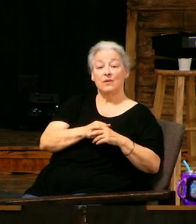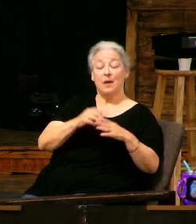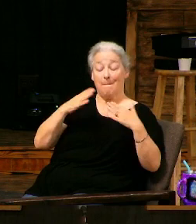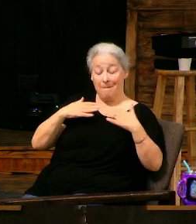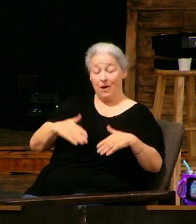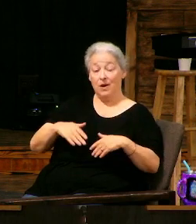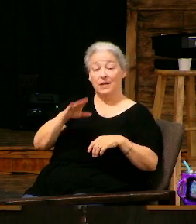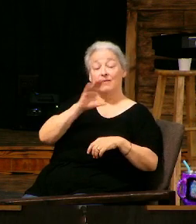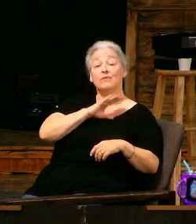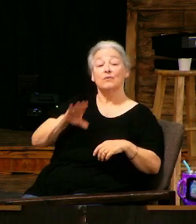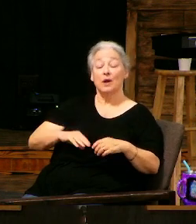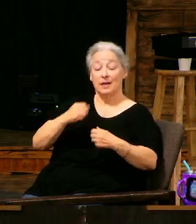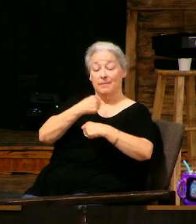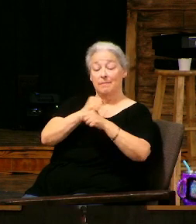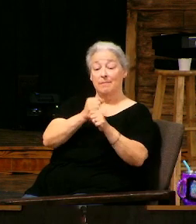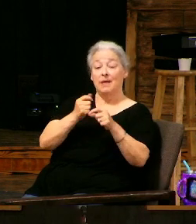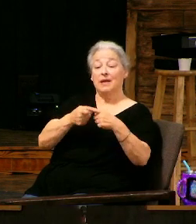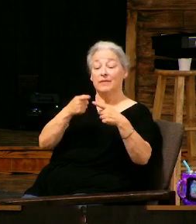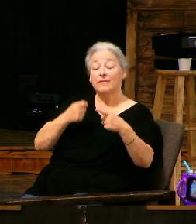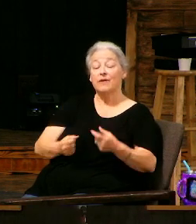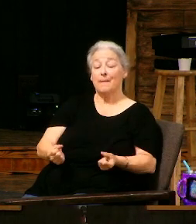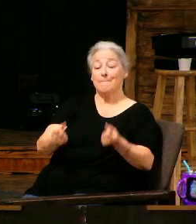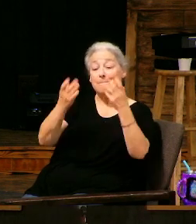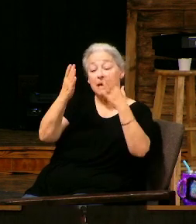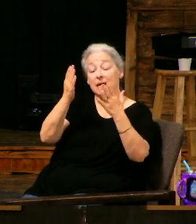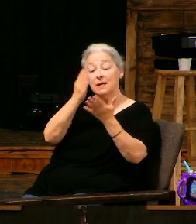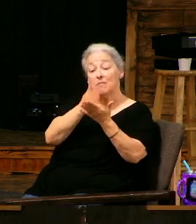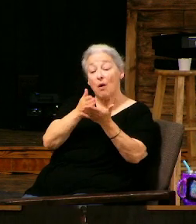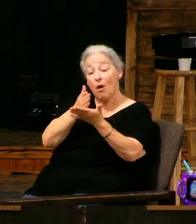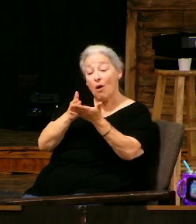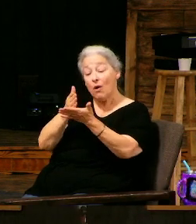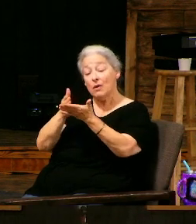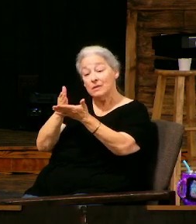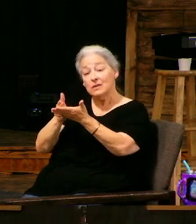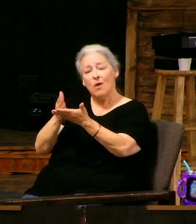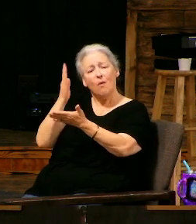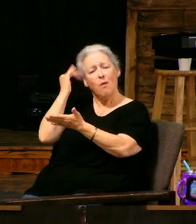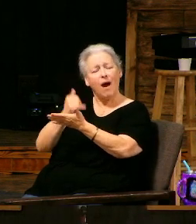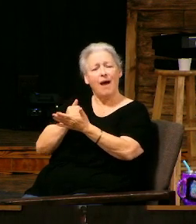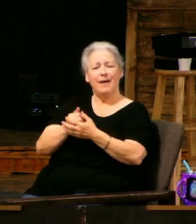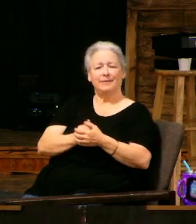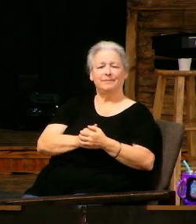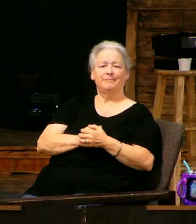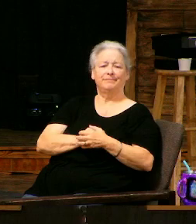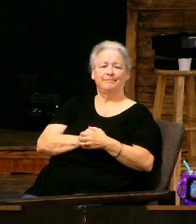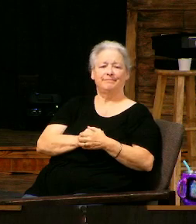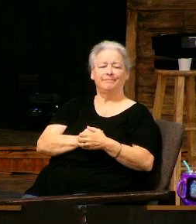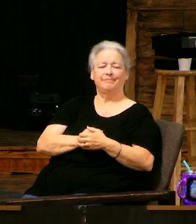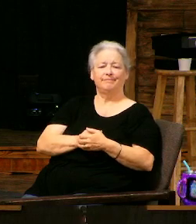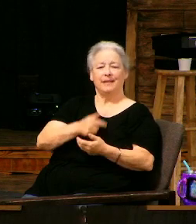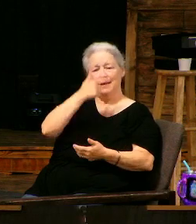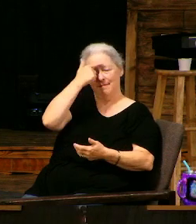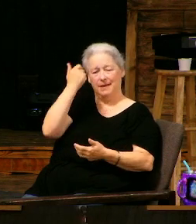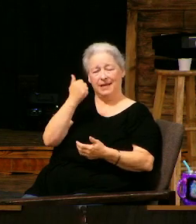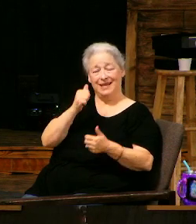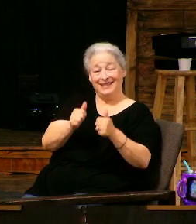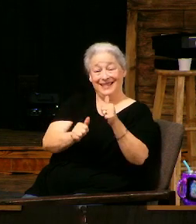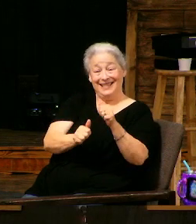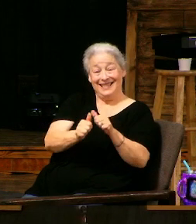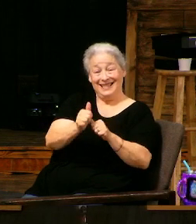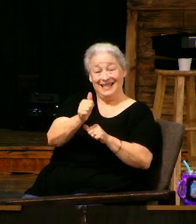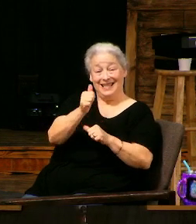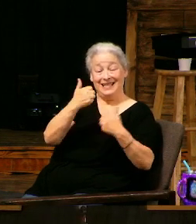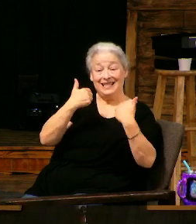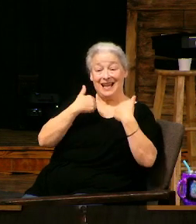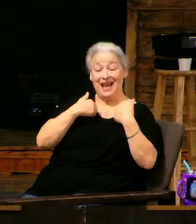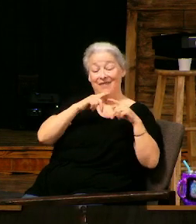many parts. Many parts. Why is that? Because we each one have a